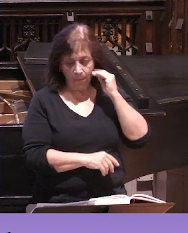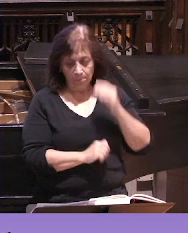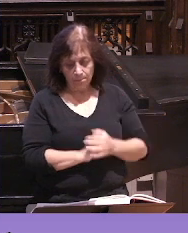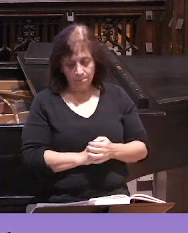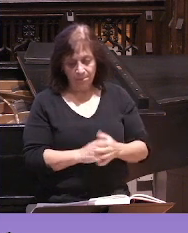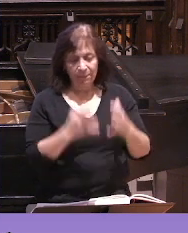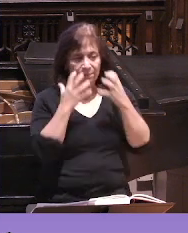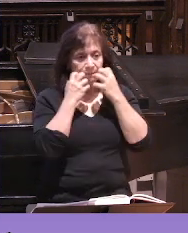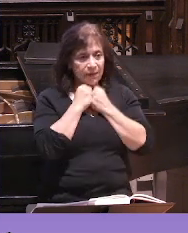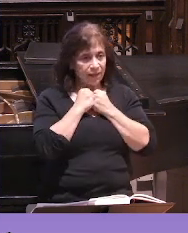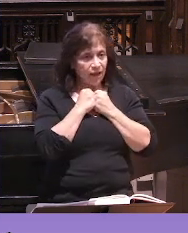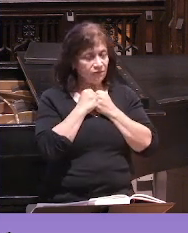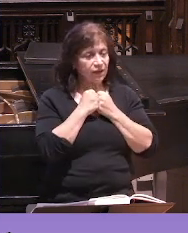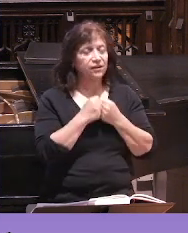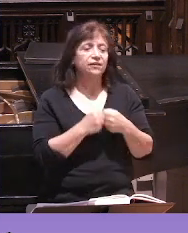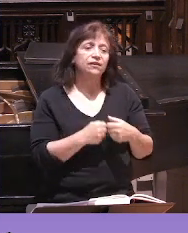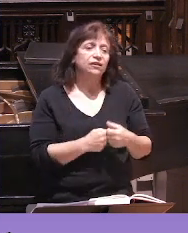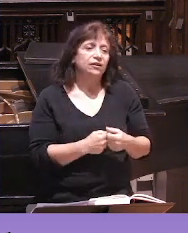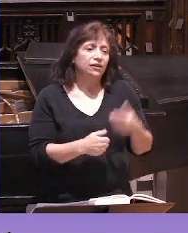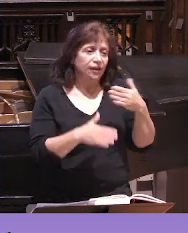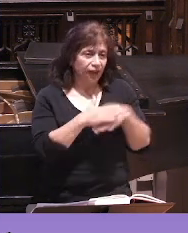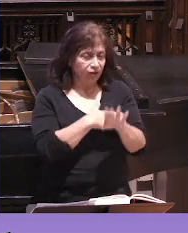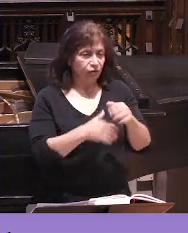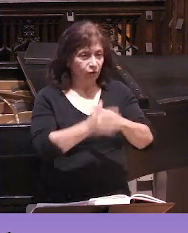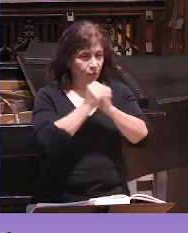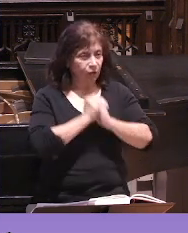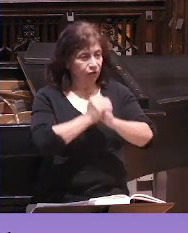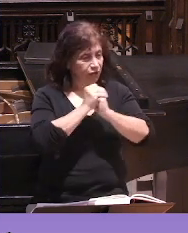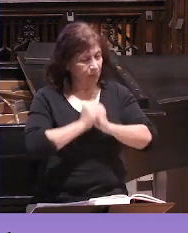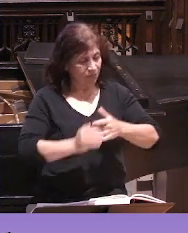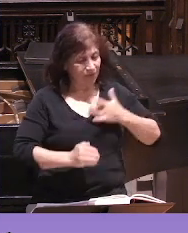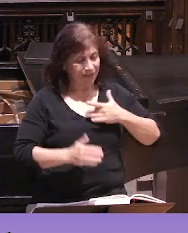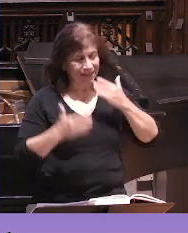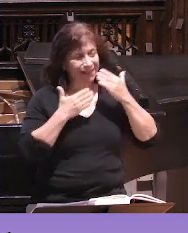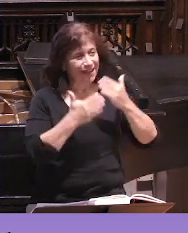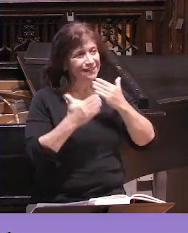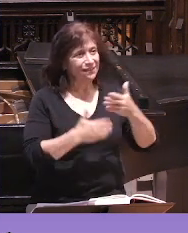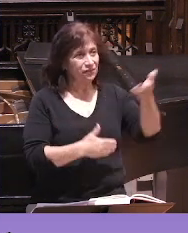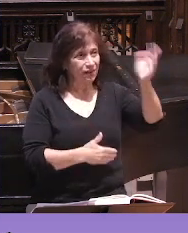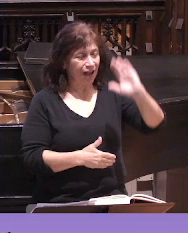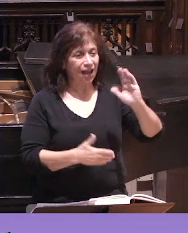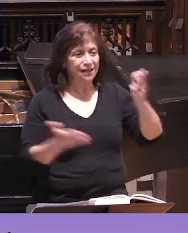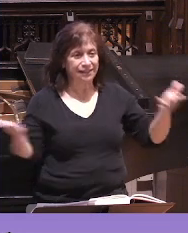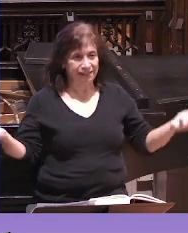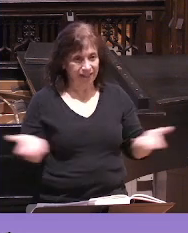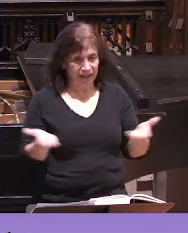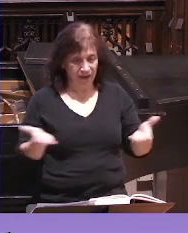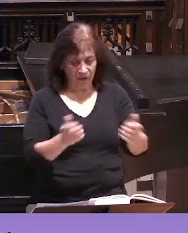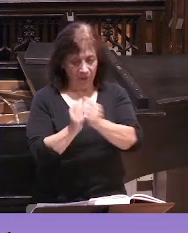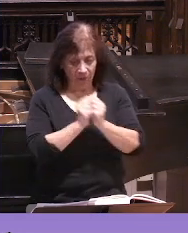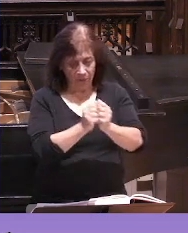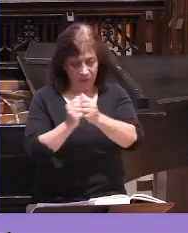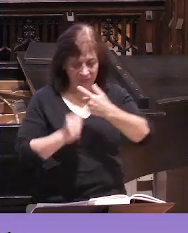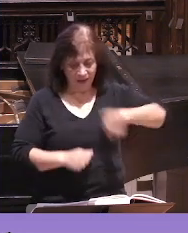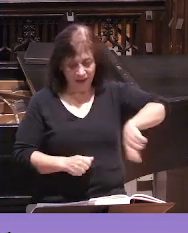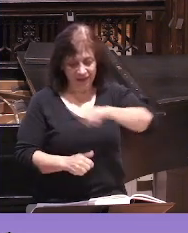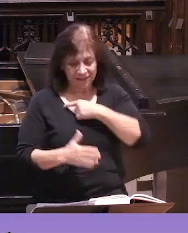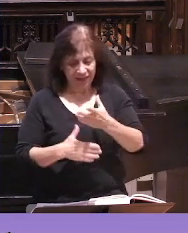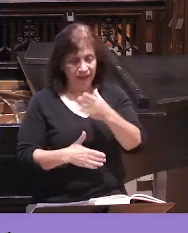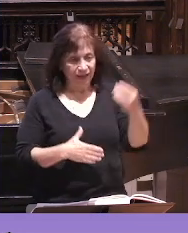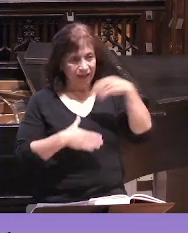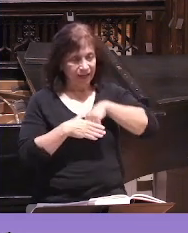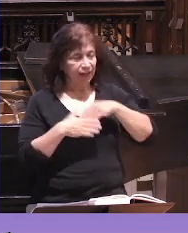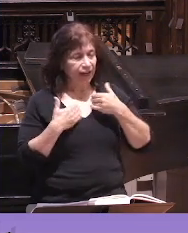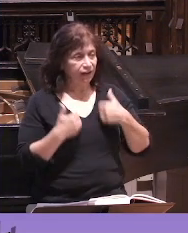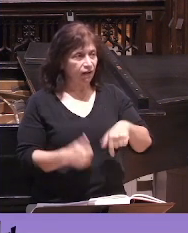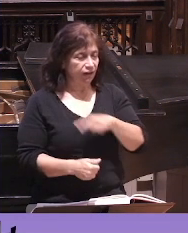Beloved of God, enter this worship in thanksgiving, for God is among and within us. Thanks